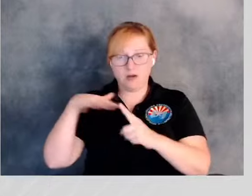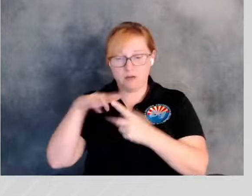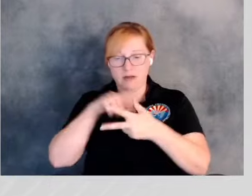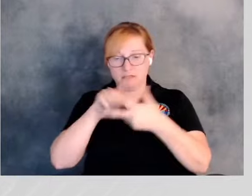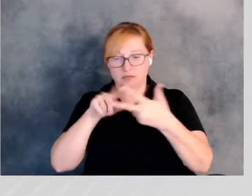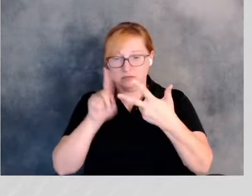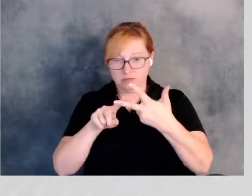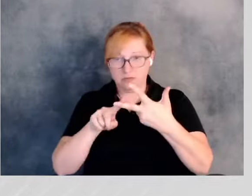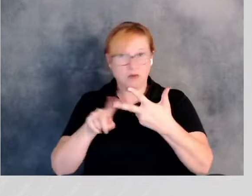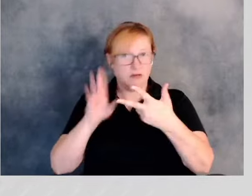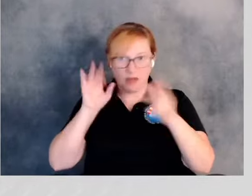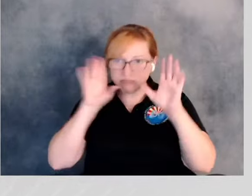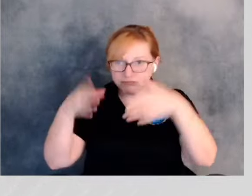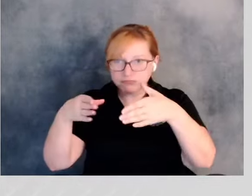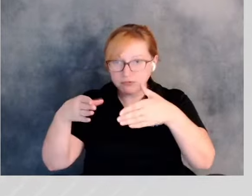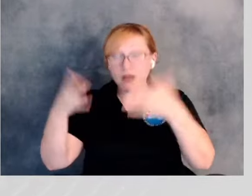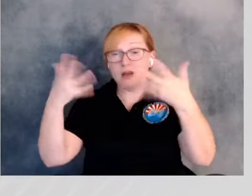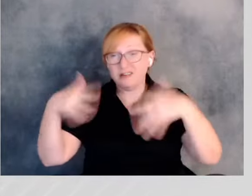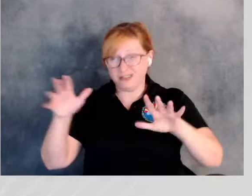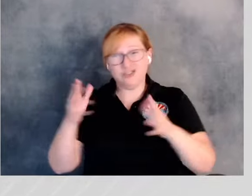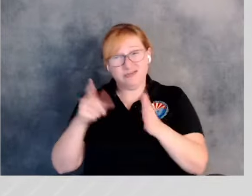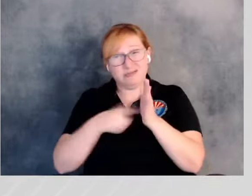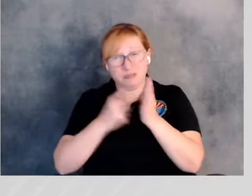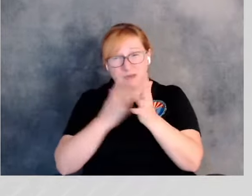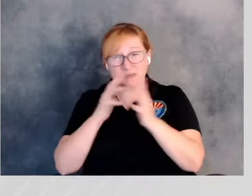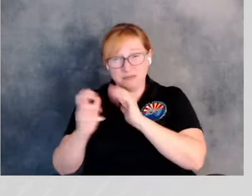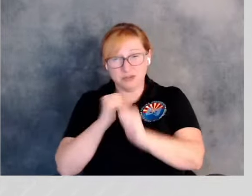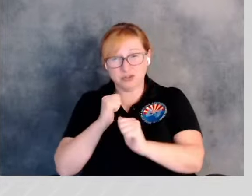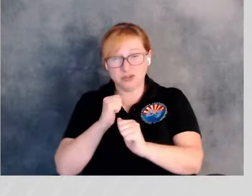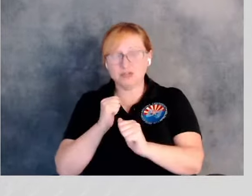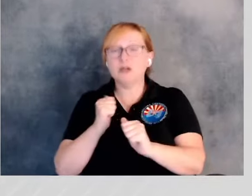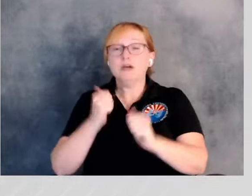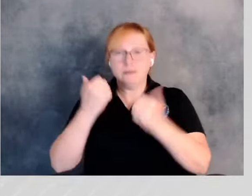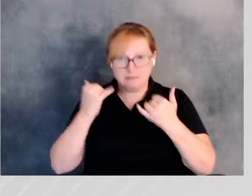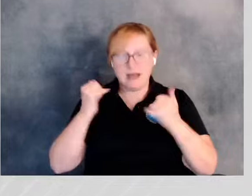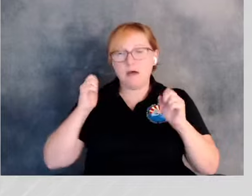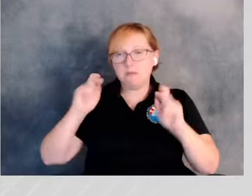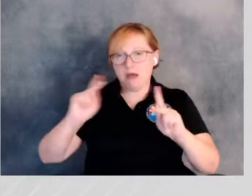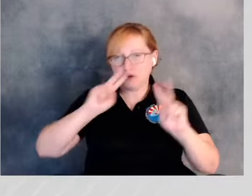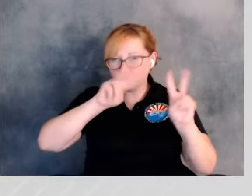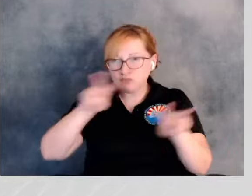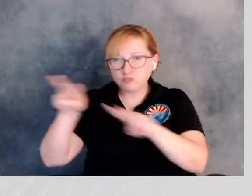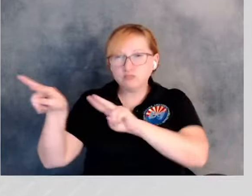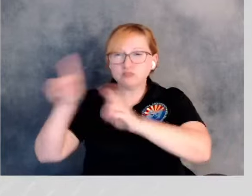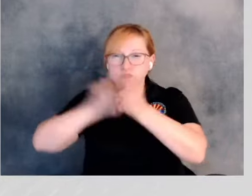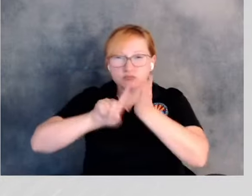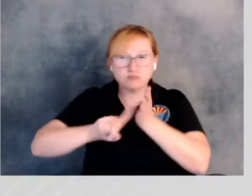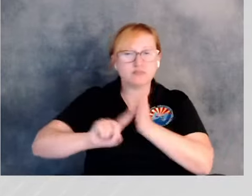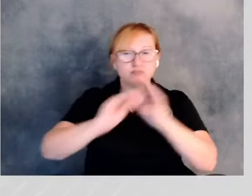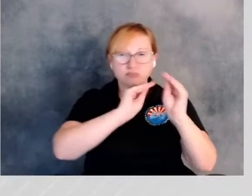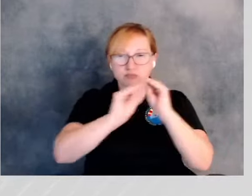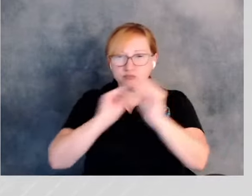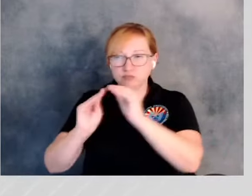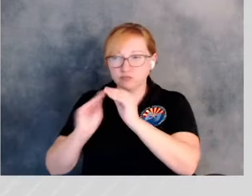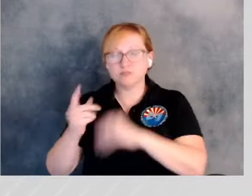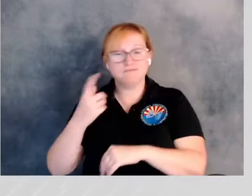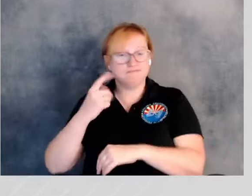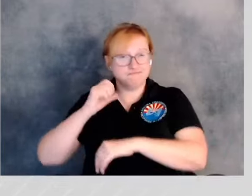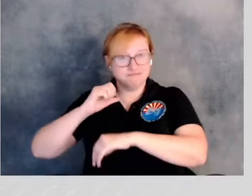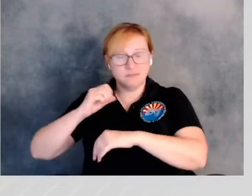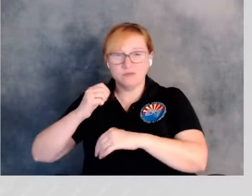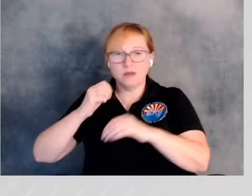stated, 60% complete. We are actively engaged, repairing our lines, putting water bars in so that we